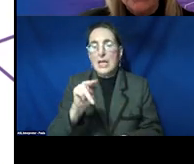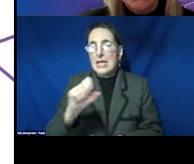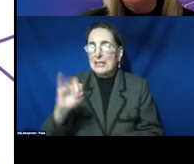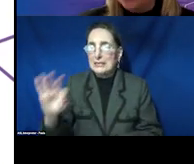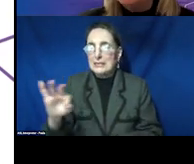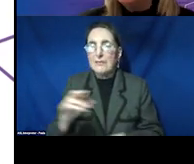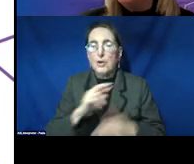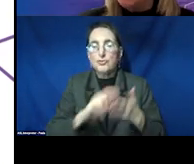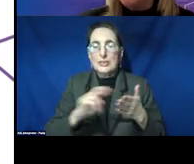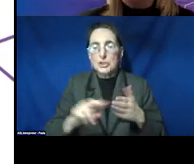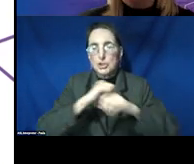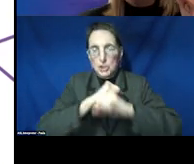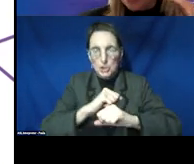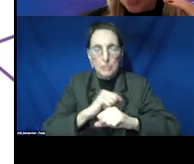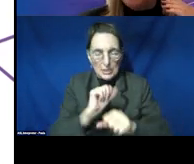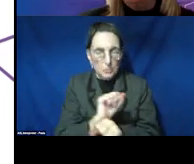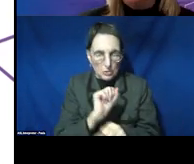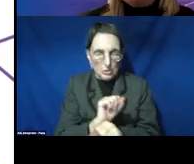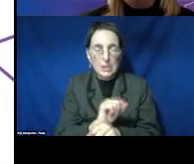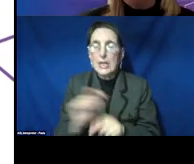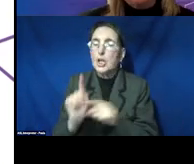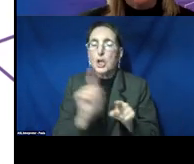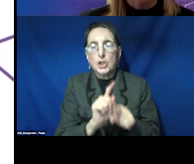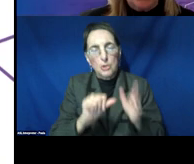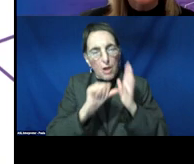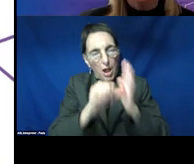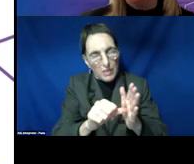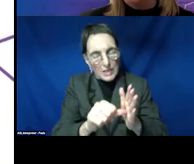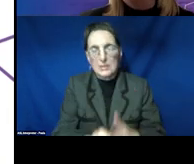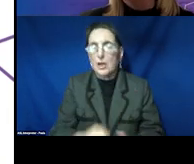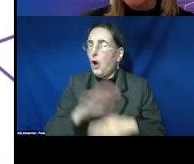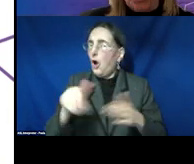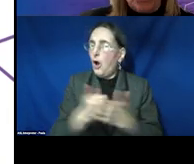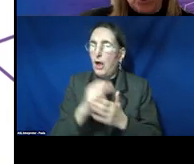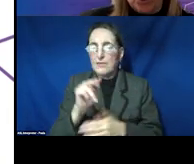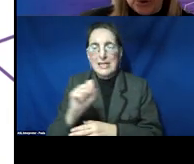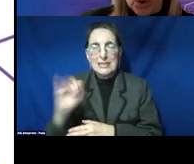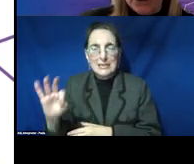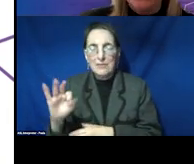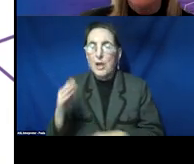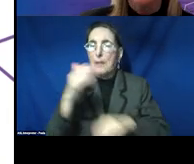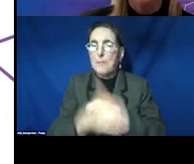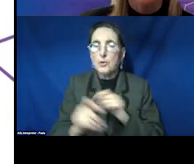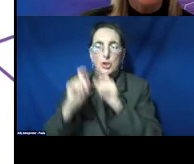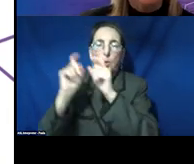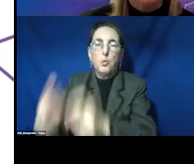initiatives. It also highlights all of NSF's post-award disclosure